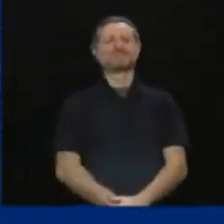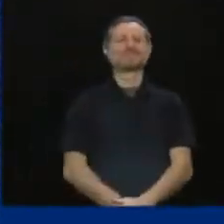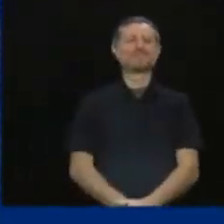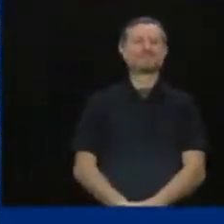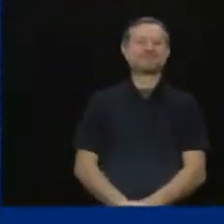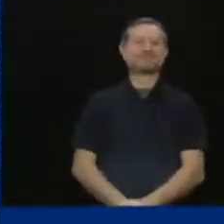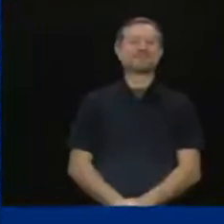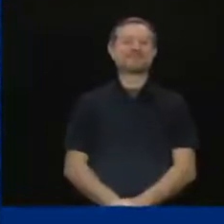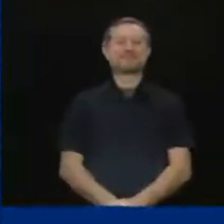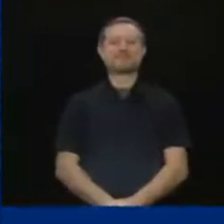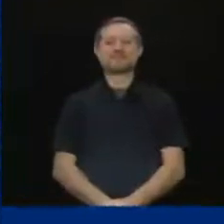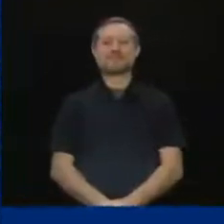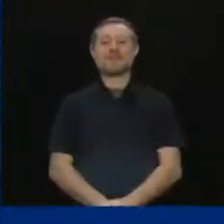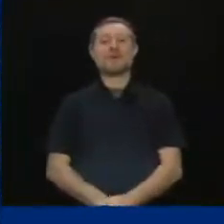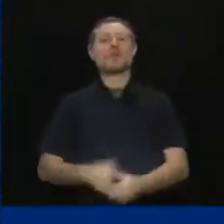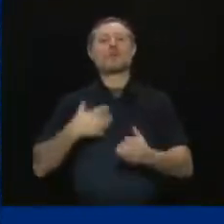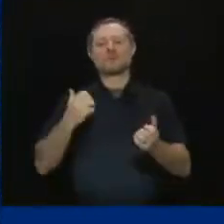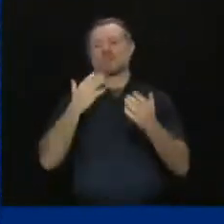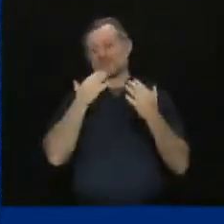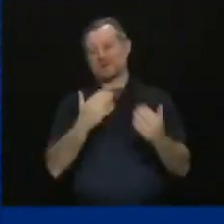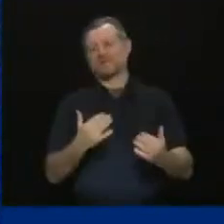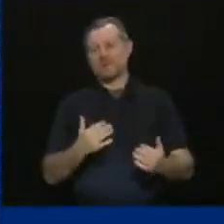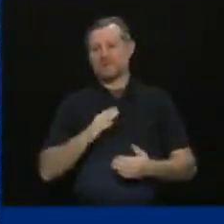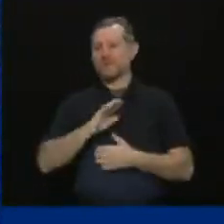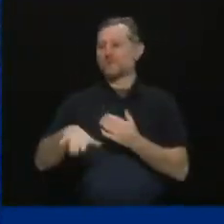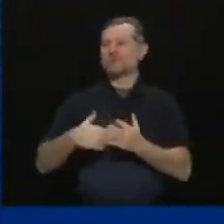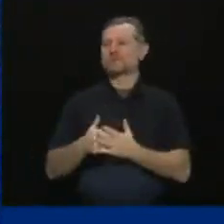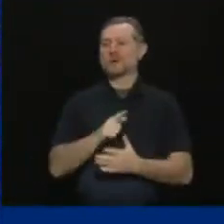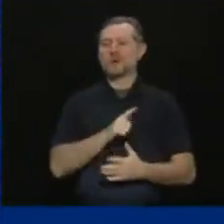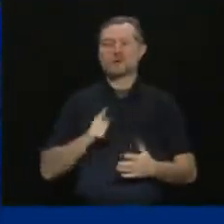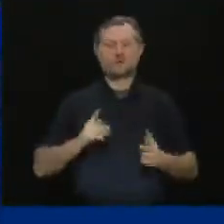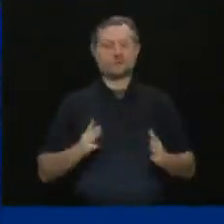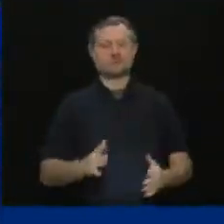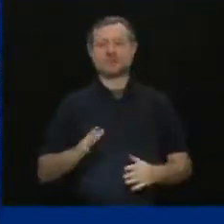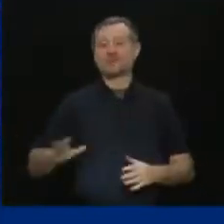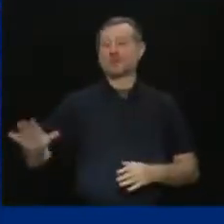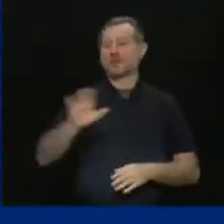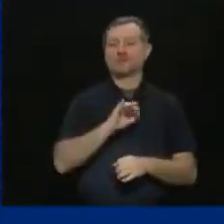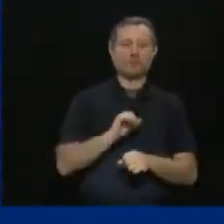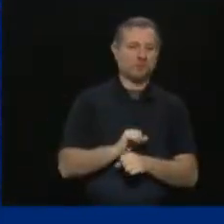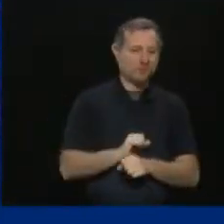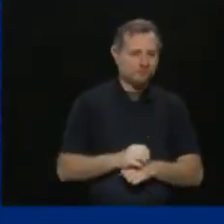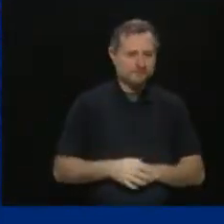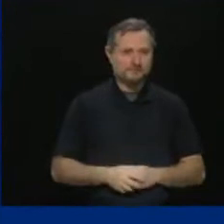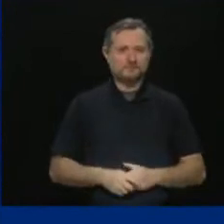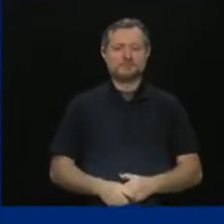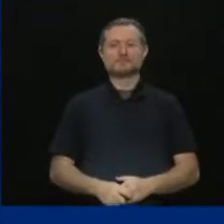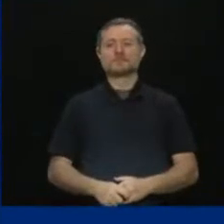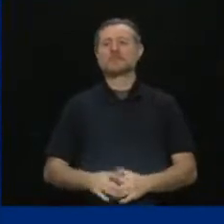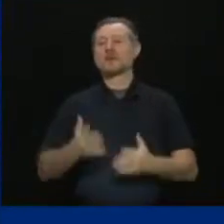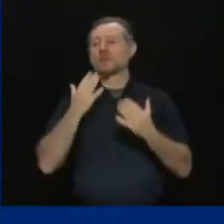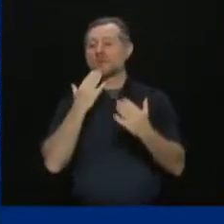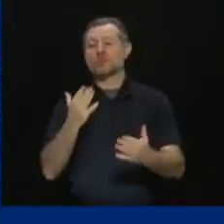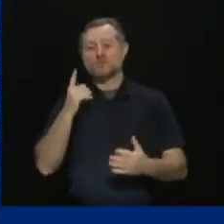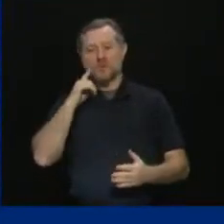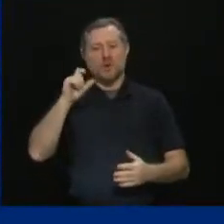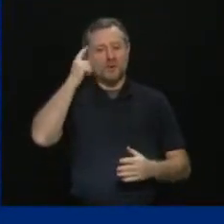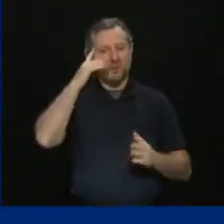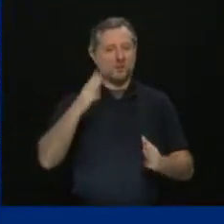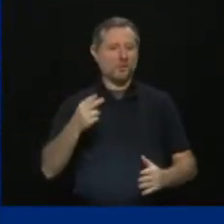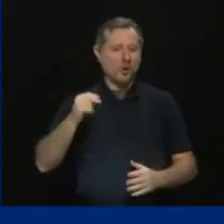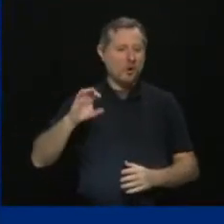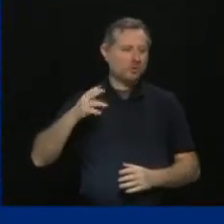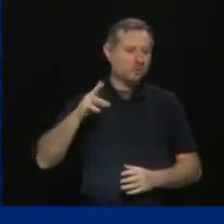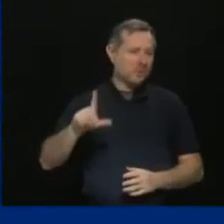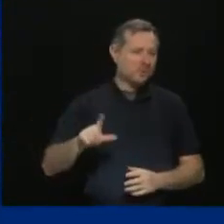So I want to thank the elected officials for your work. And I want to thank Governor Hochul. And I want to thank